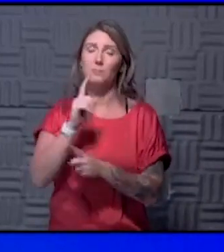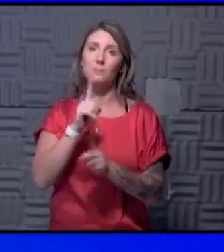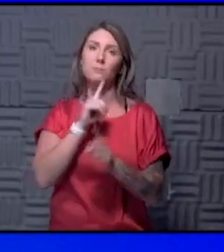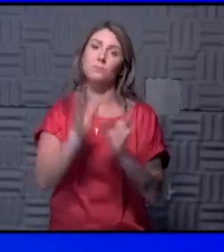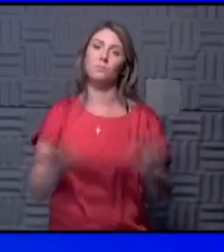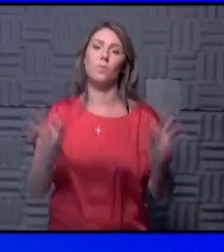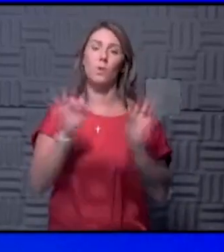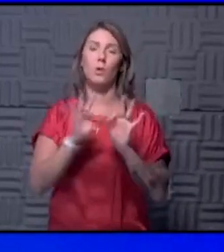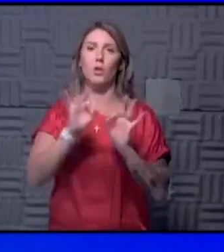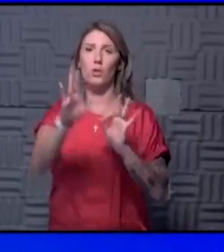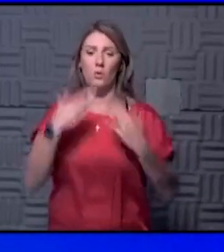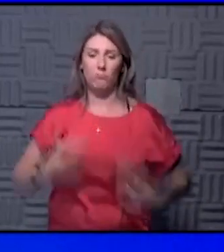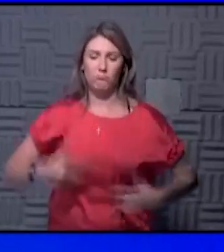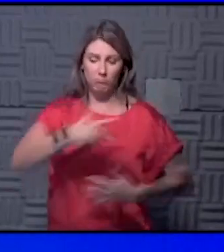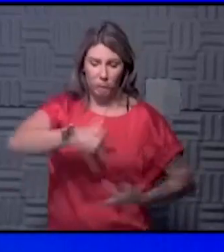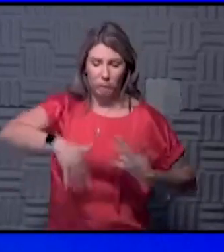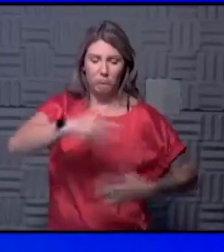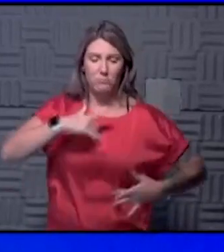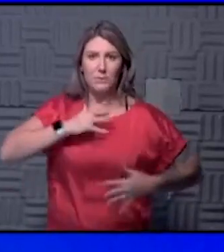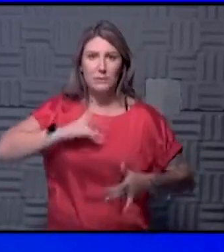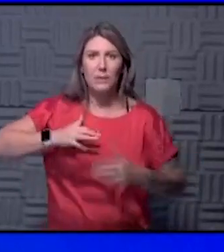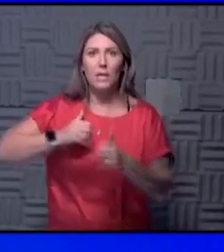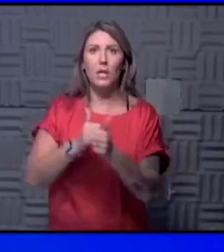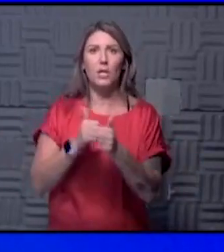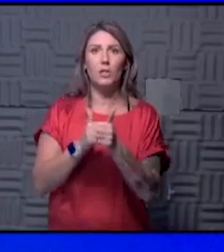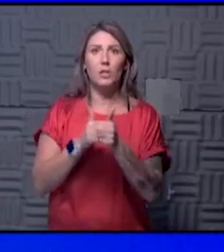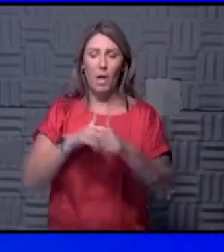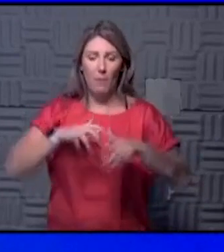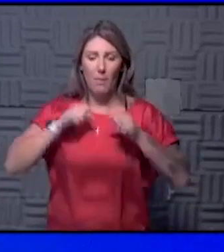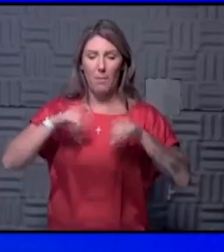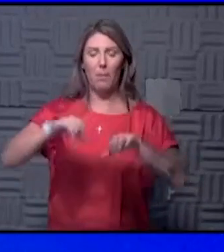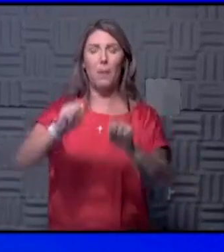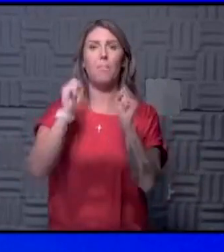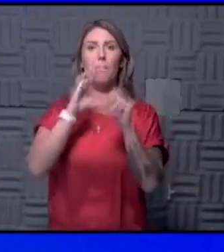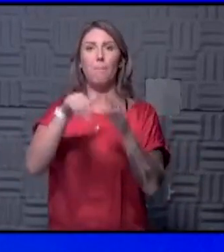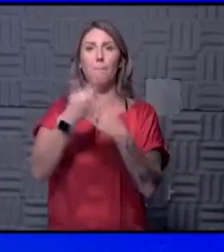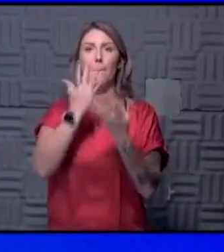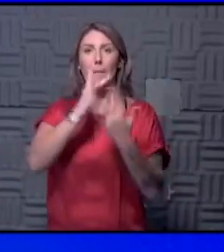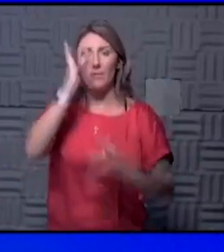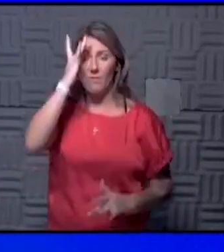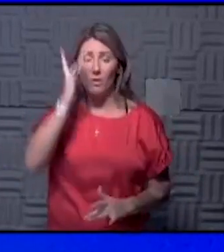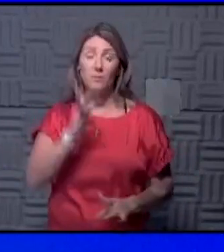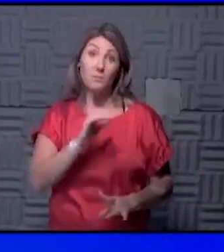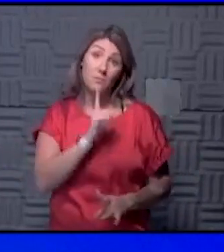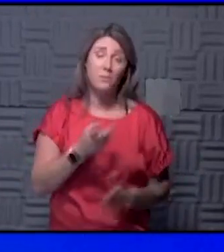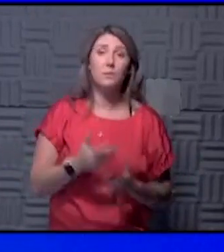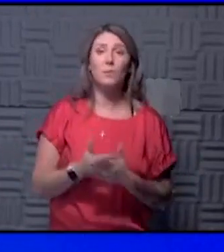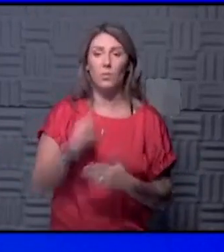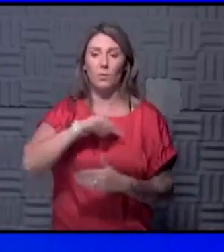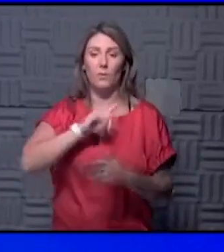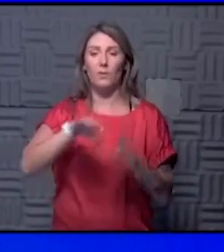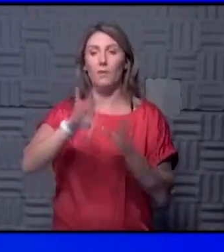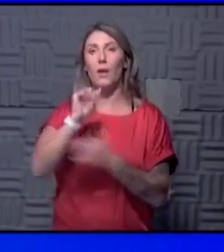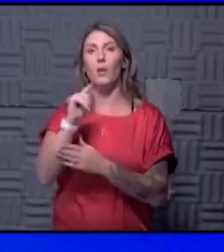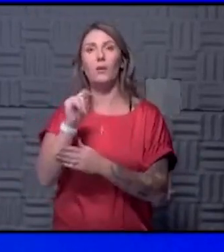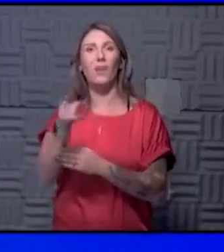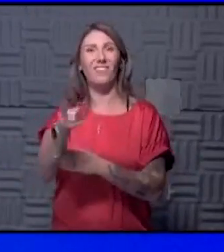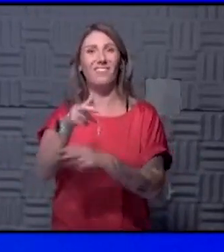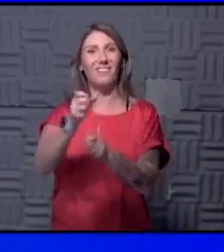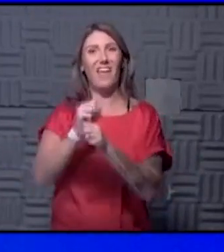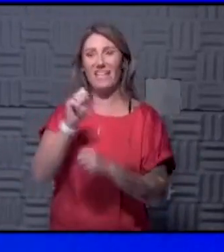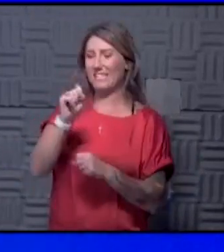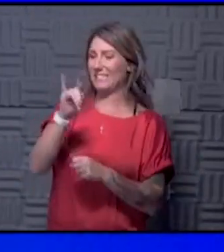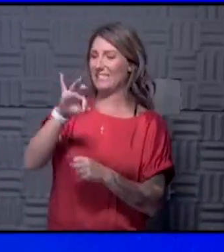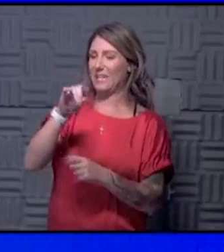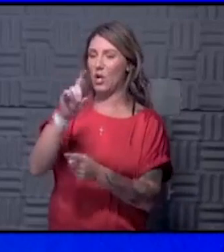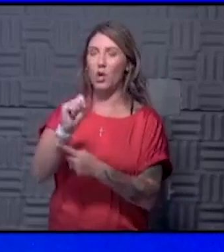immune system a chance to catch up to the virus. So I think that's all reasonable. Again, we did find out he was getting steroids, and he probably